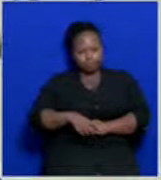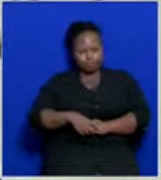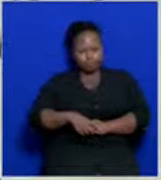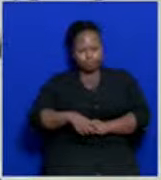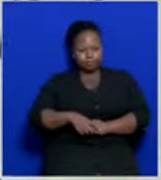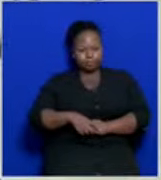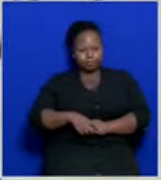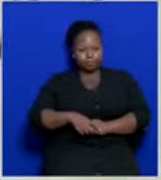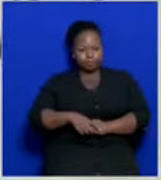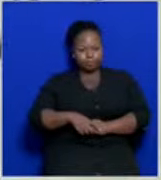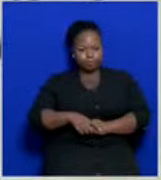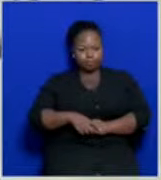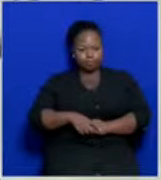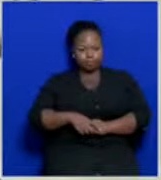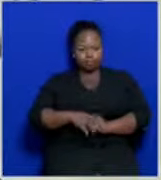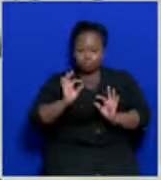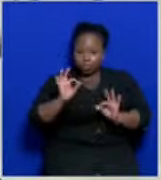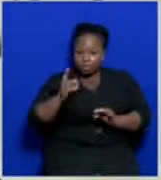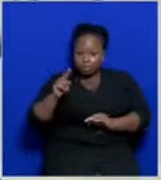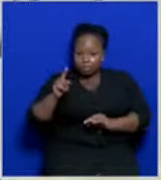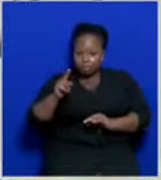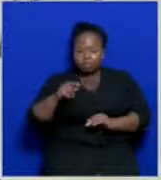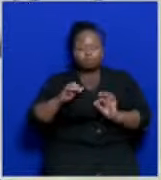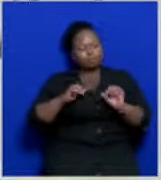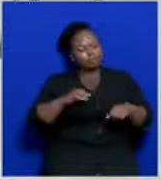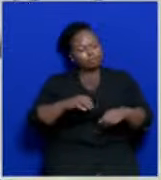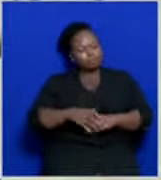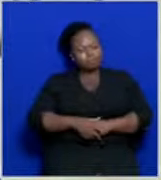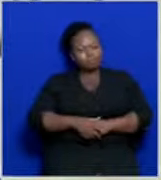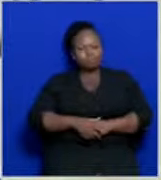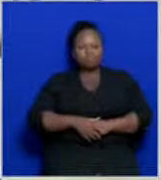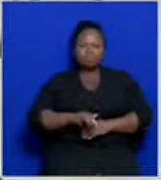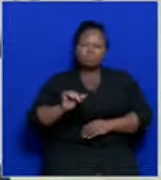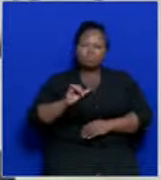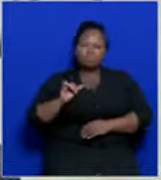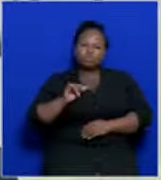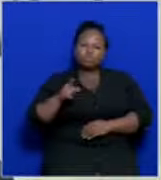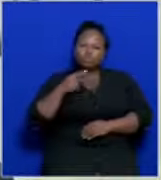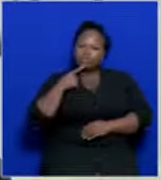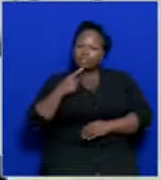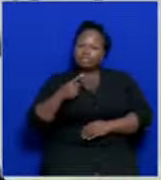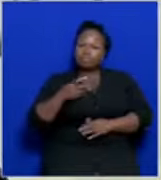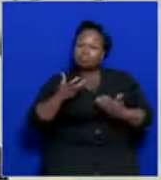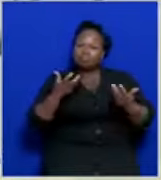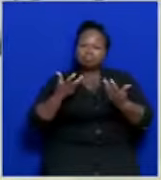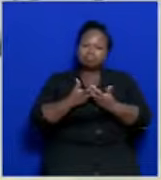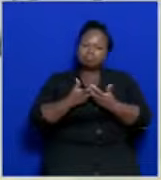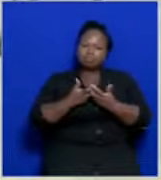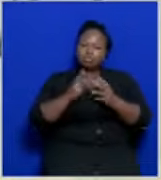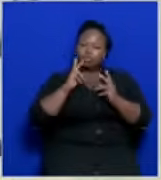Is that correct? Yes. Now, which entry do you say is relevant to that visit to